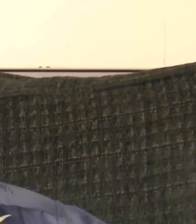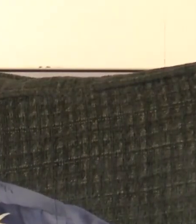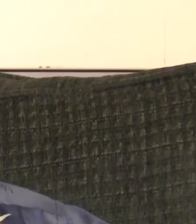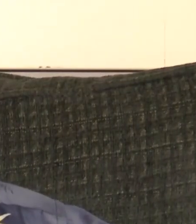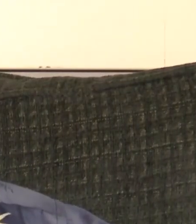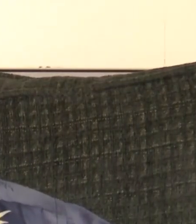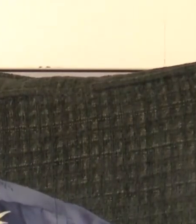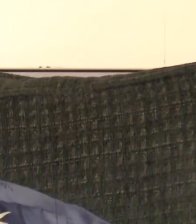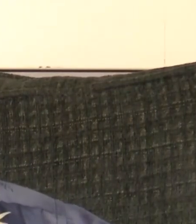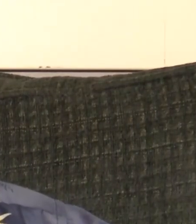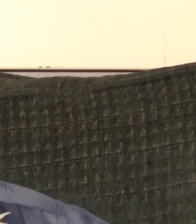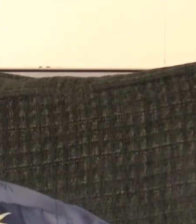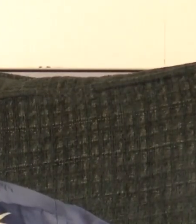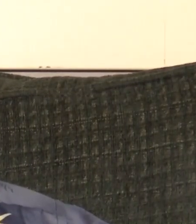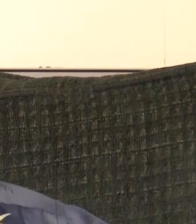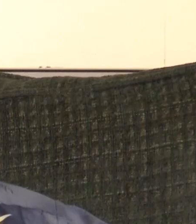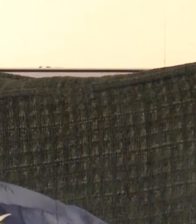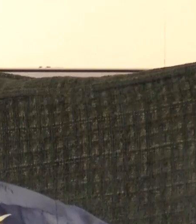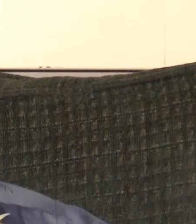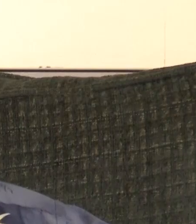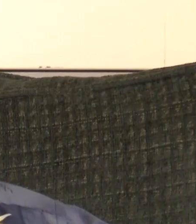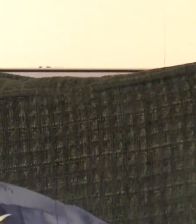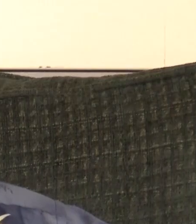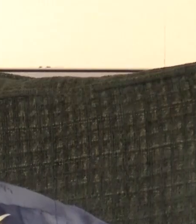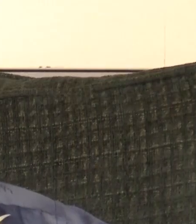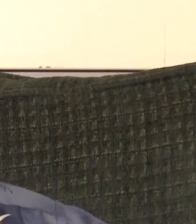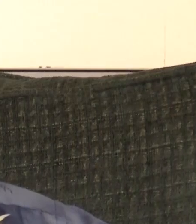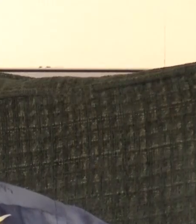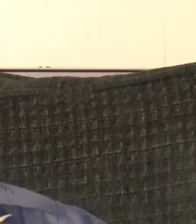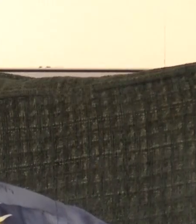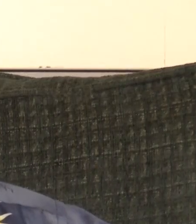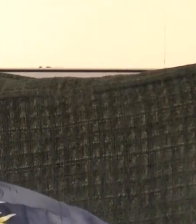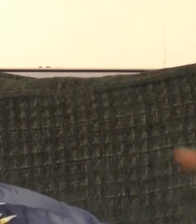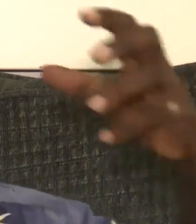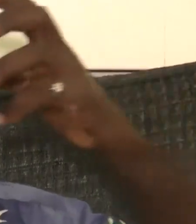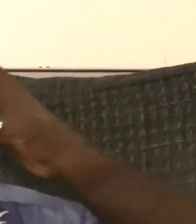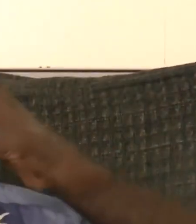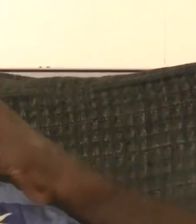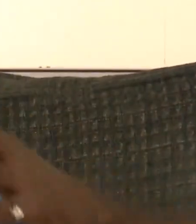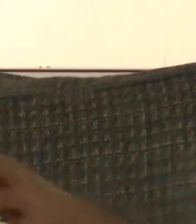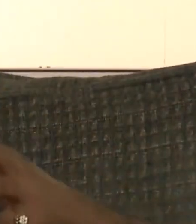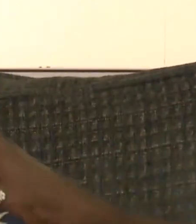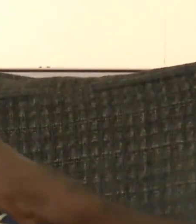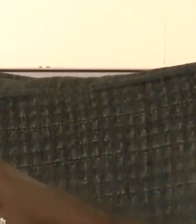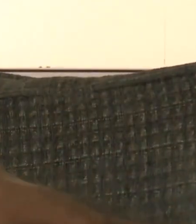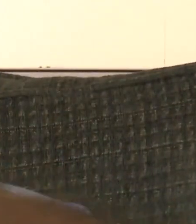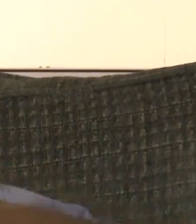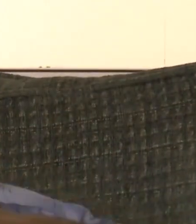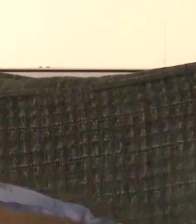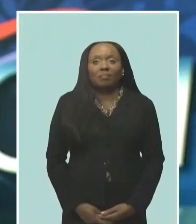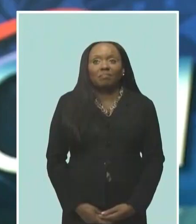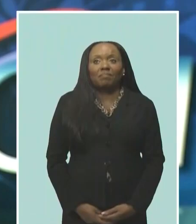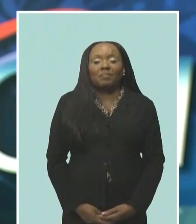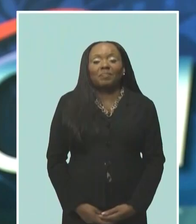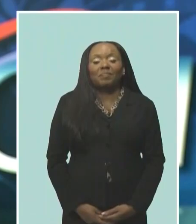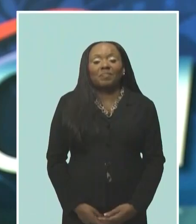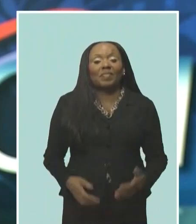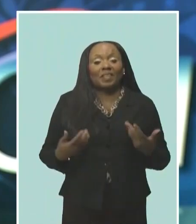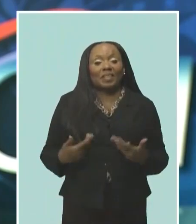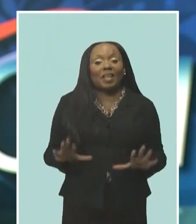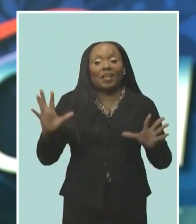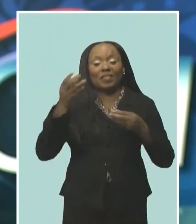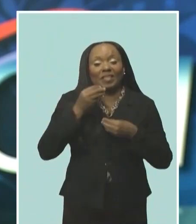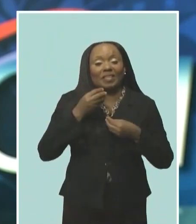is dying. The two of us have the right medicine to bring it back to shore. Well, that's